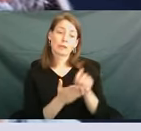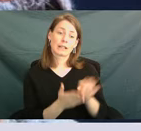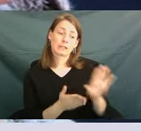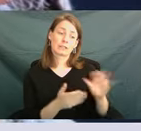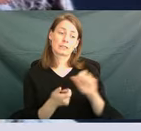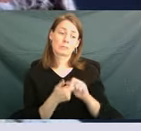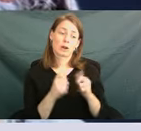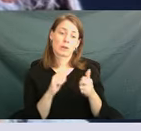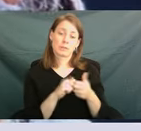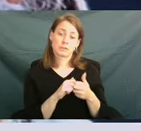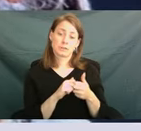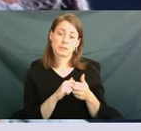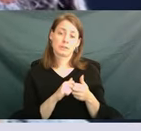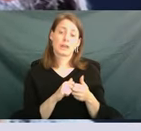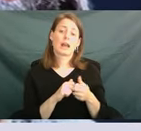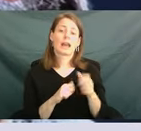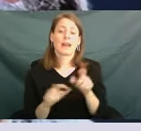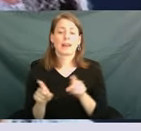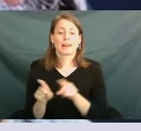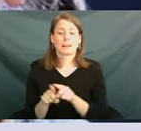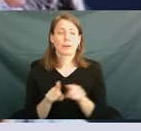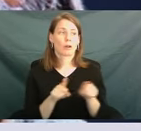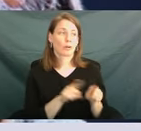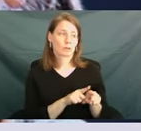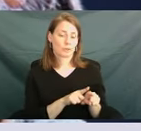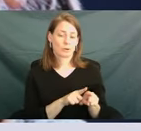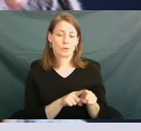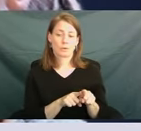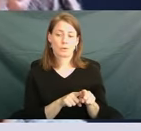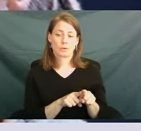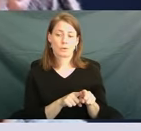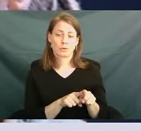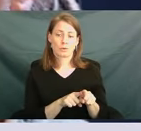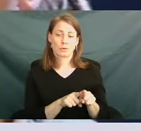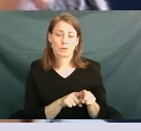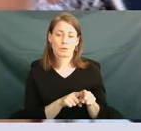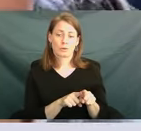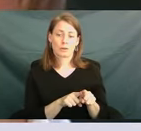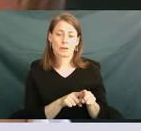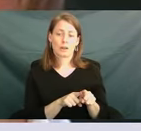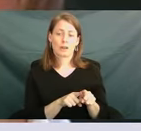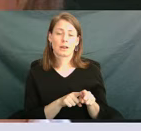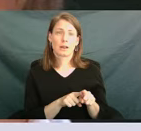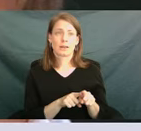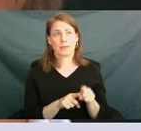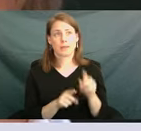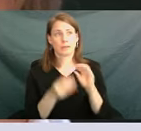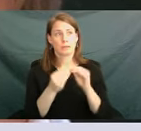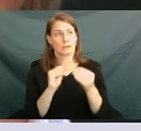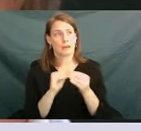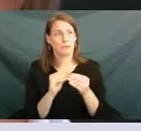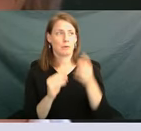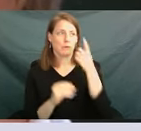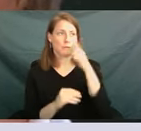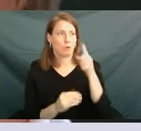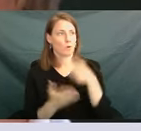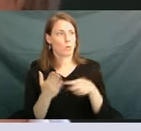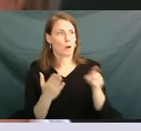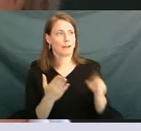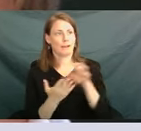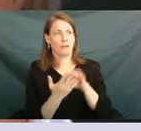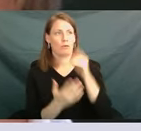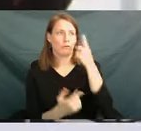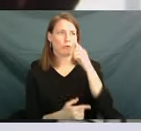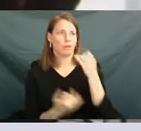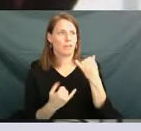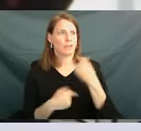what he got out of the day, like 10 out of 10 and stuff. It's really important that adults don't